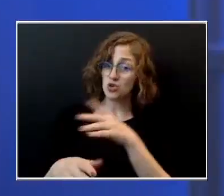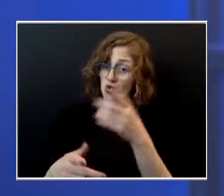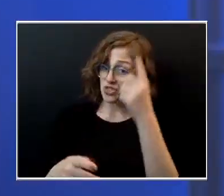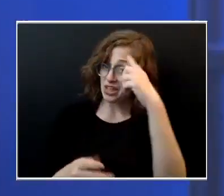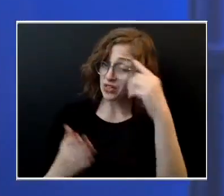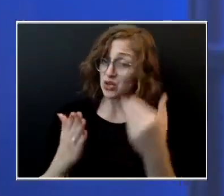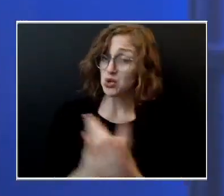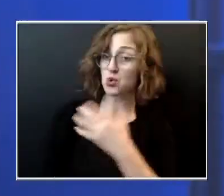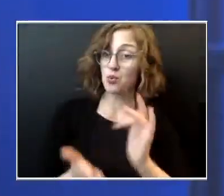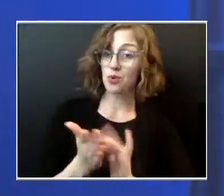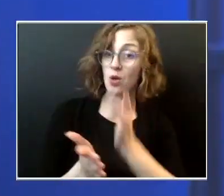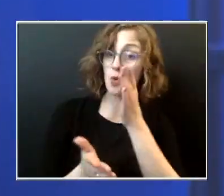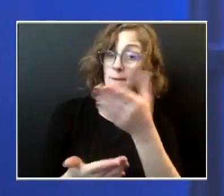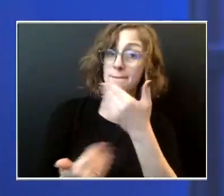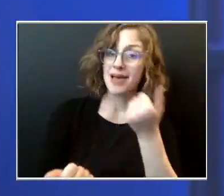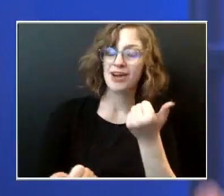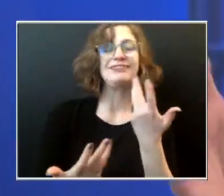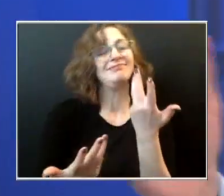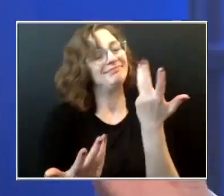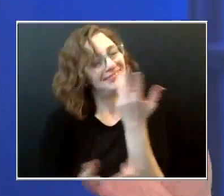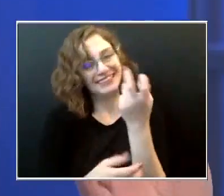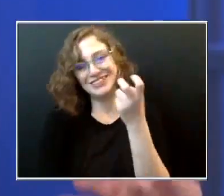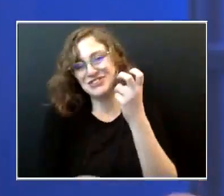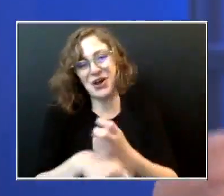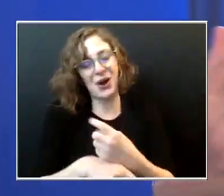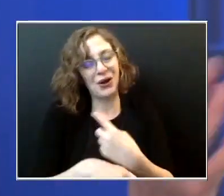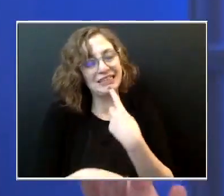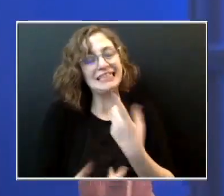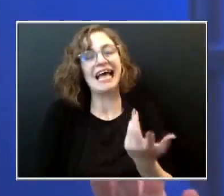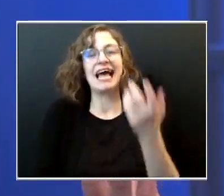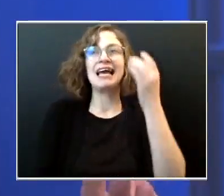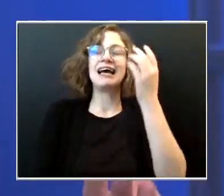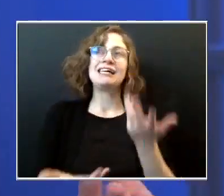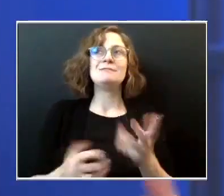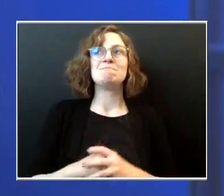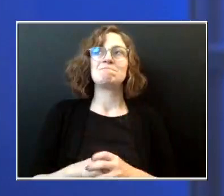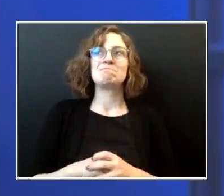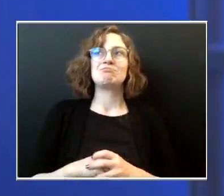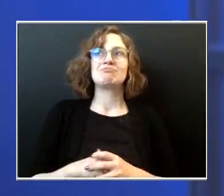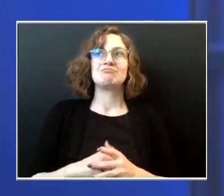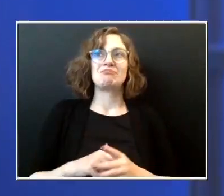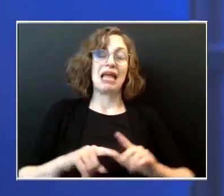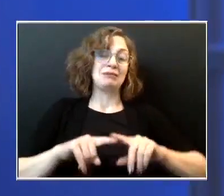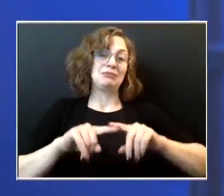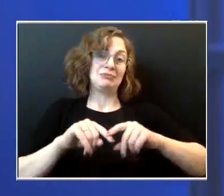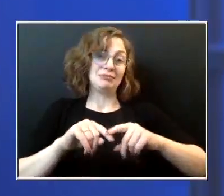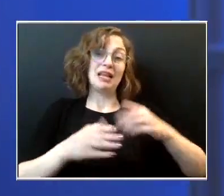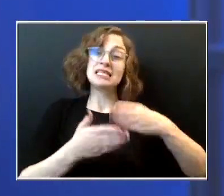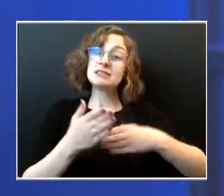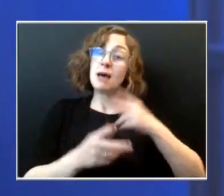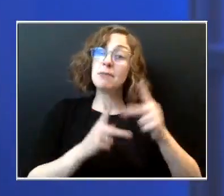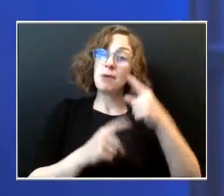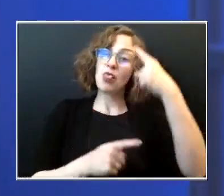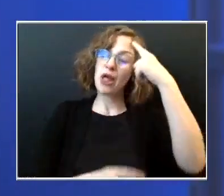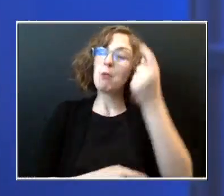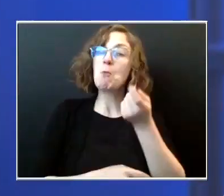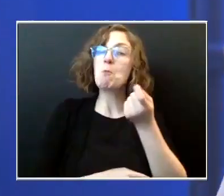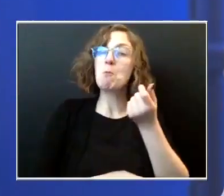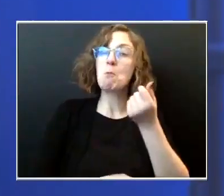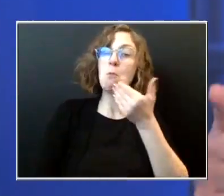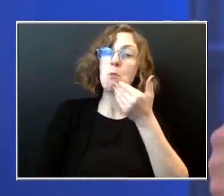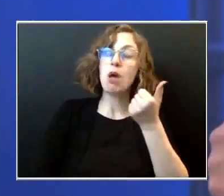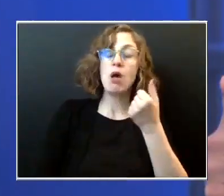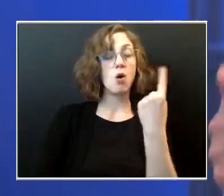mean, it's hard. It's debatable. Some people think it may be a little bit better. There is one benefit. It's given